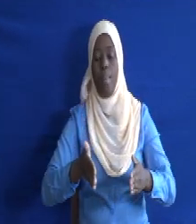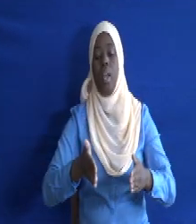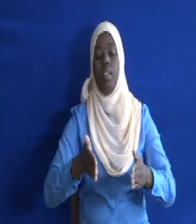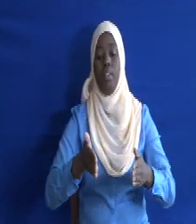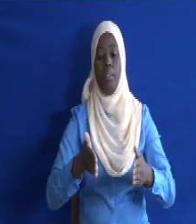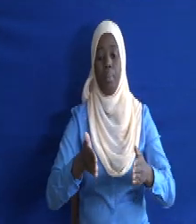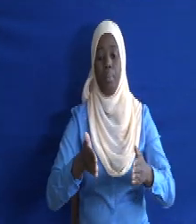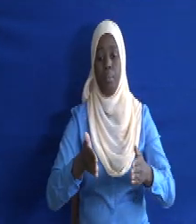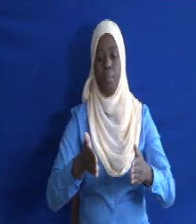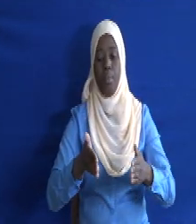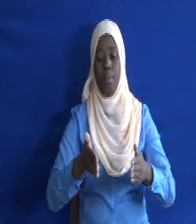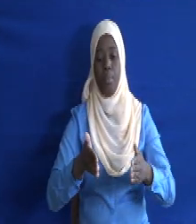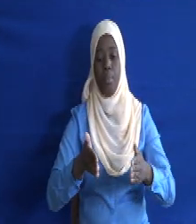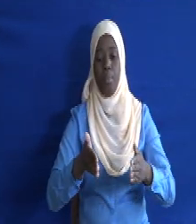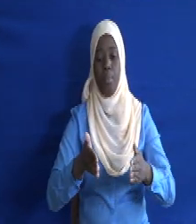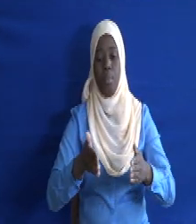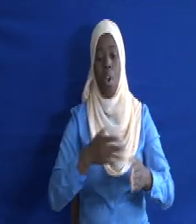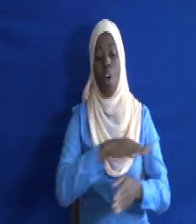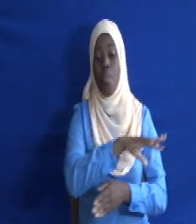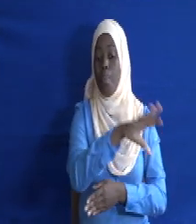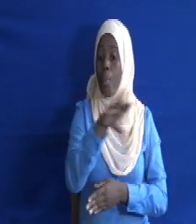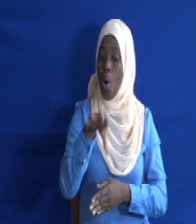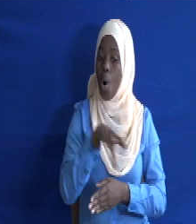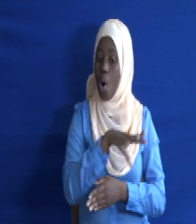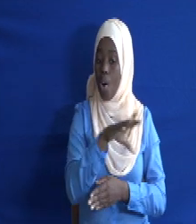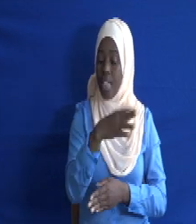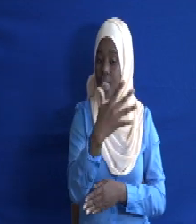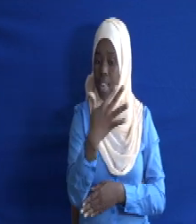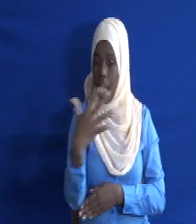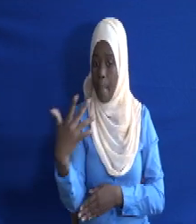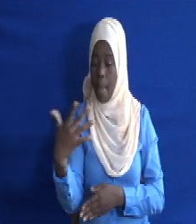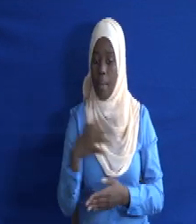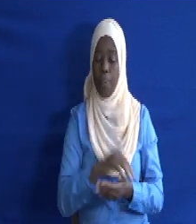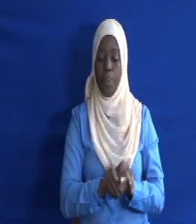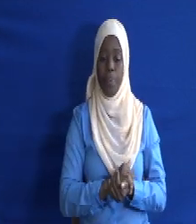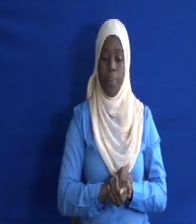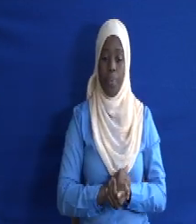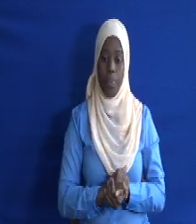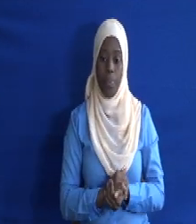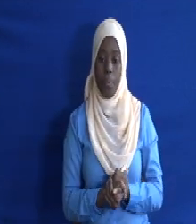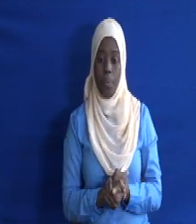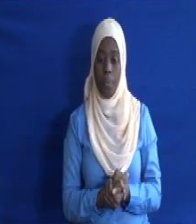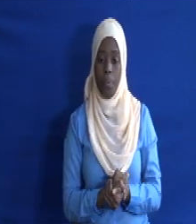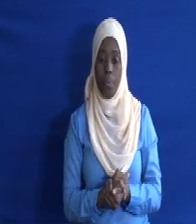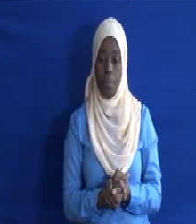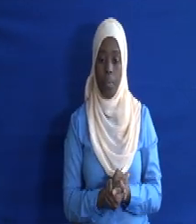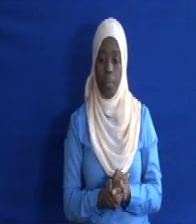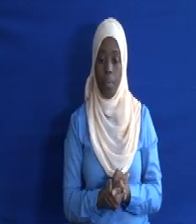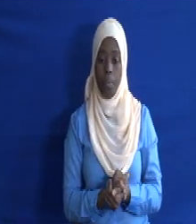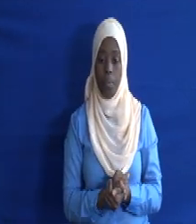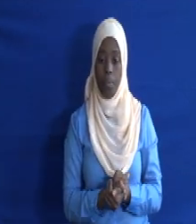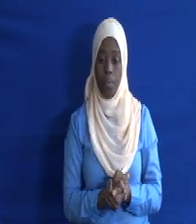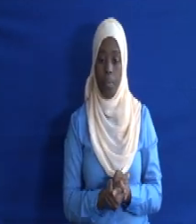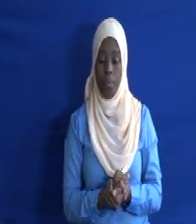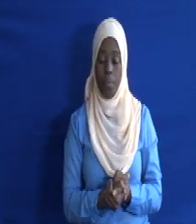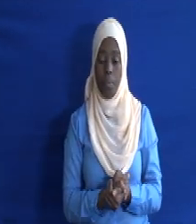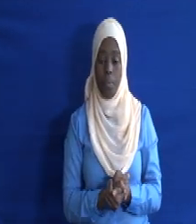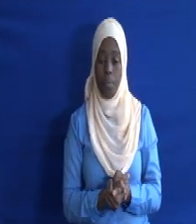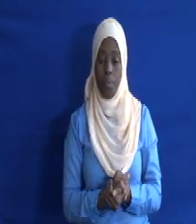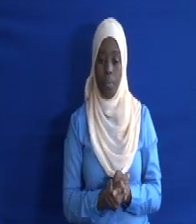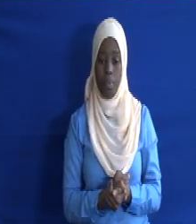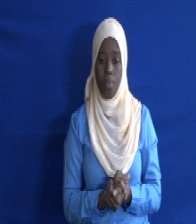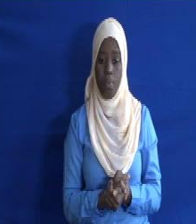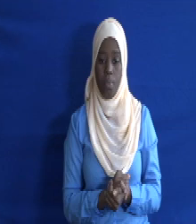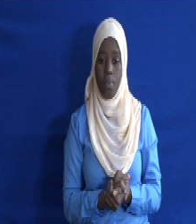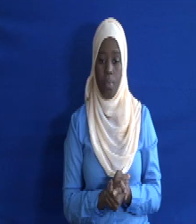of 10 and 20 is what? Is 20. Very good. LCM of 10